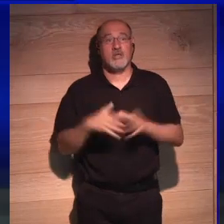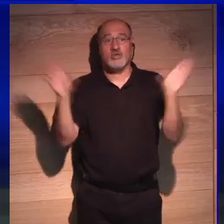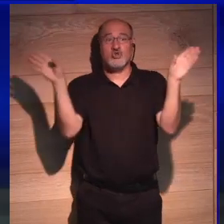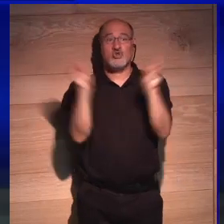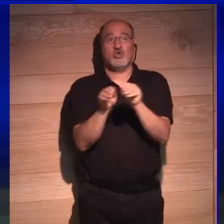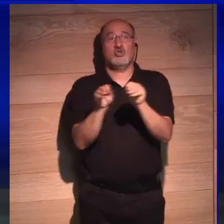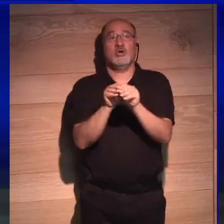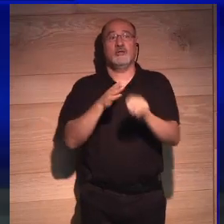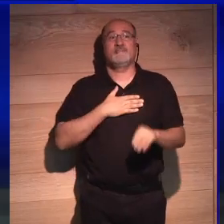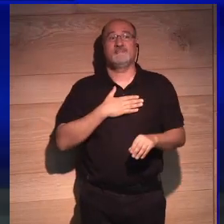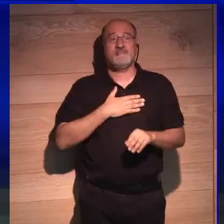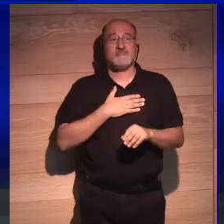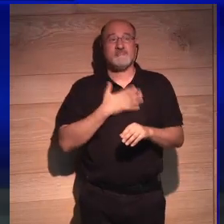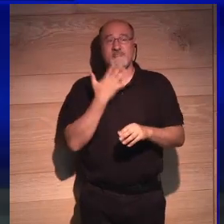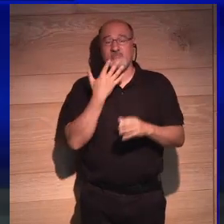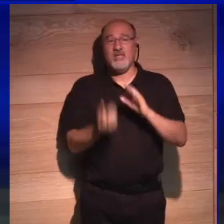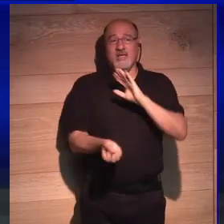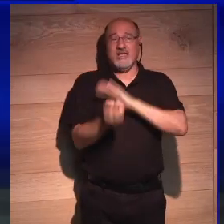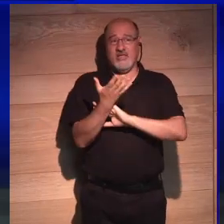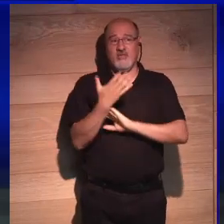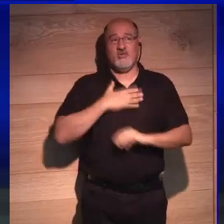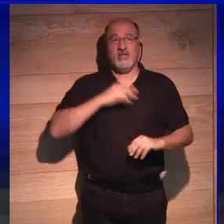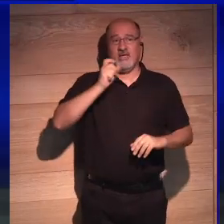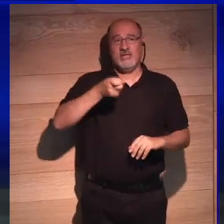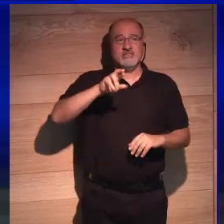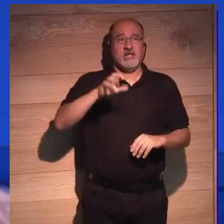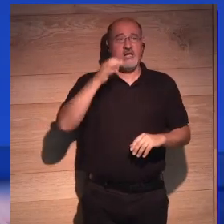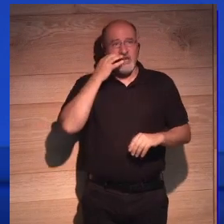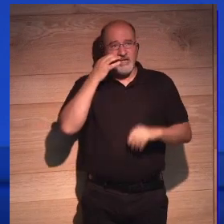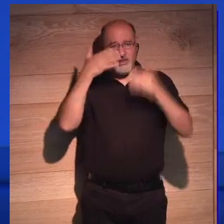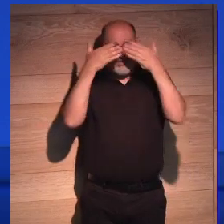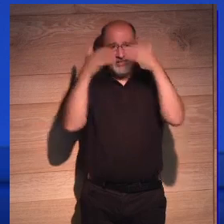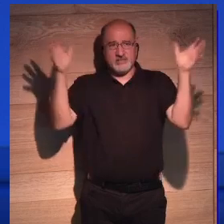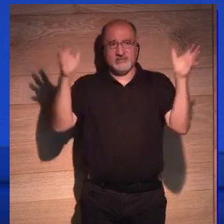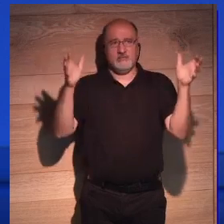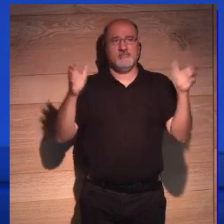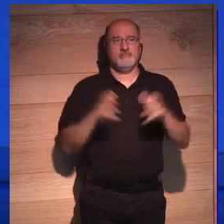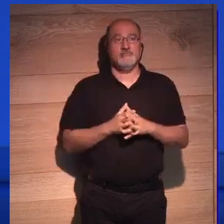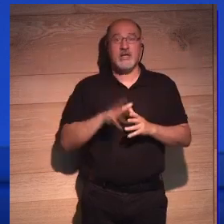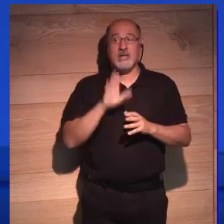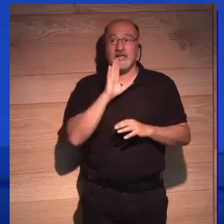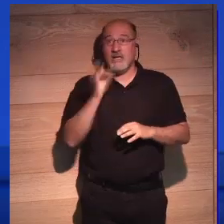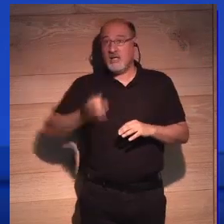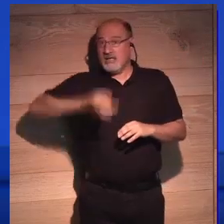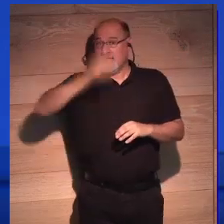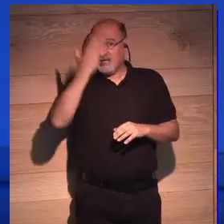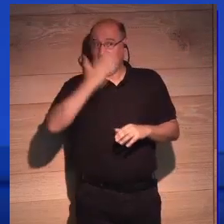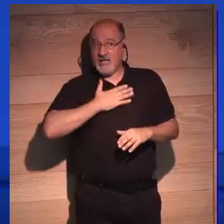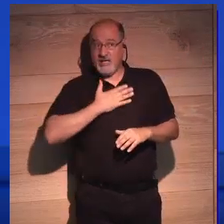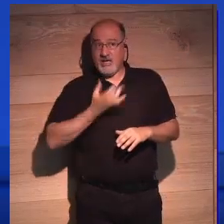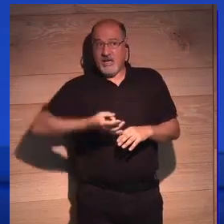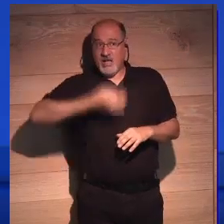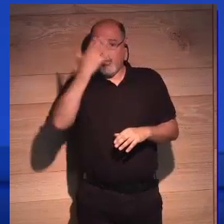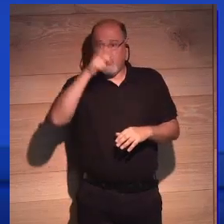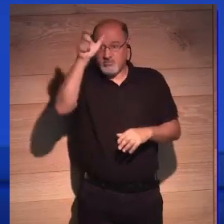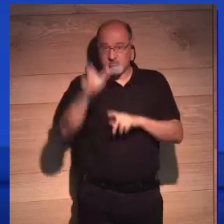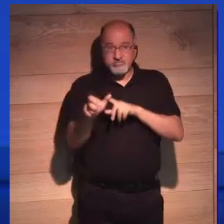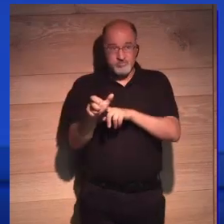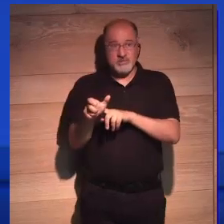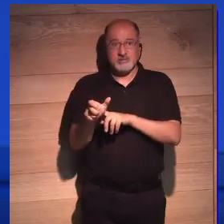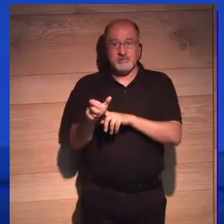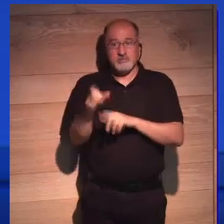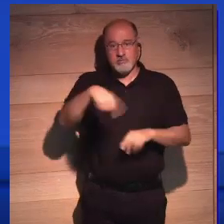look at the toolkit next. So if you're thinking now, if I've maybe got you a bit interested in commissioning some XR or making some XR